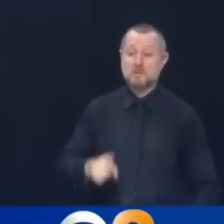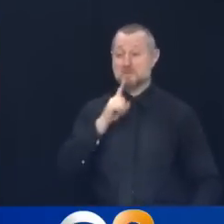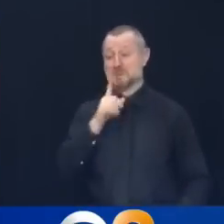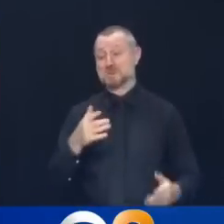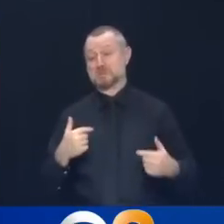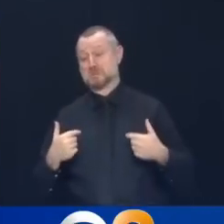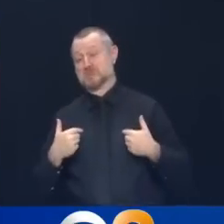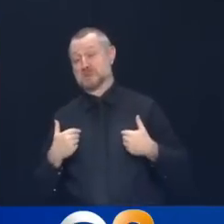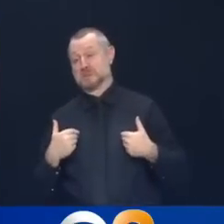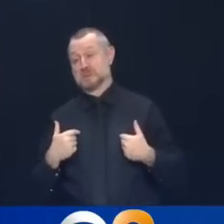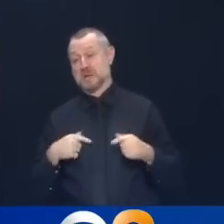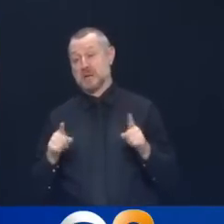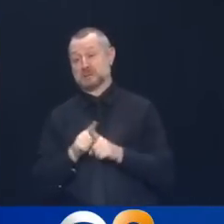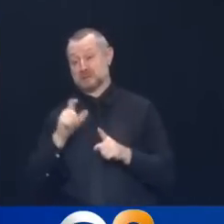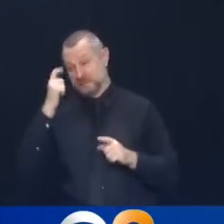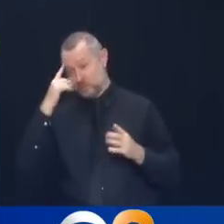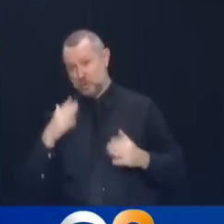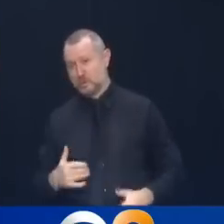law enforcement agency.